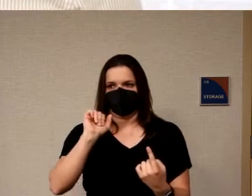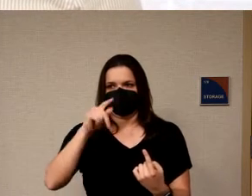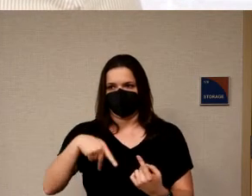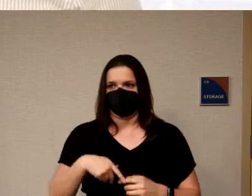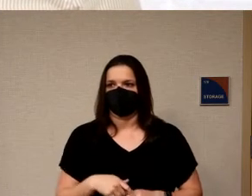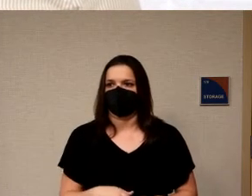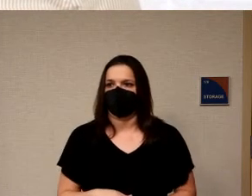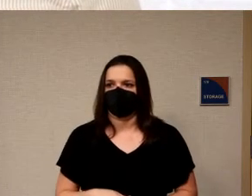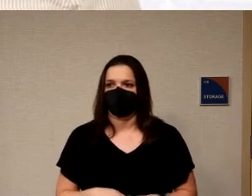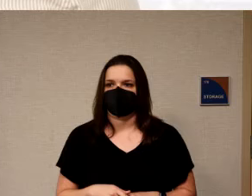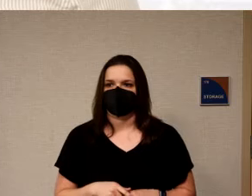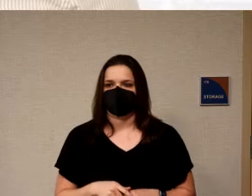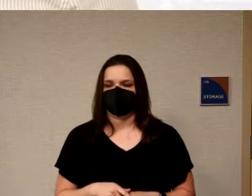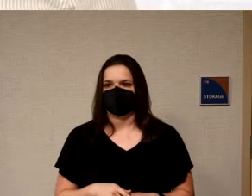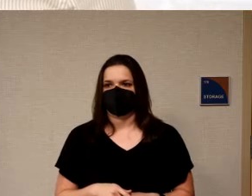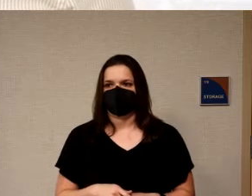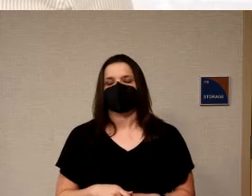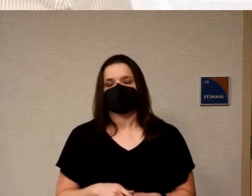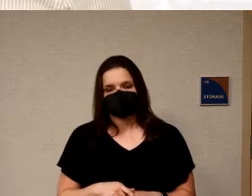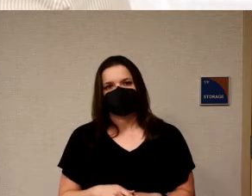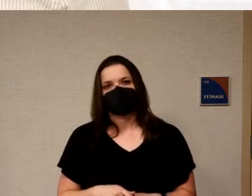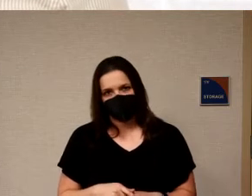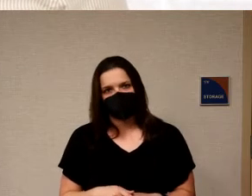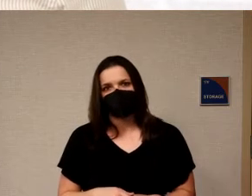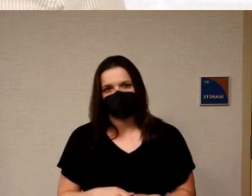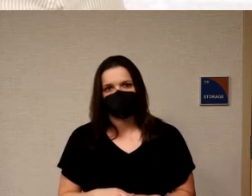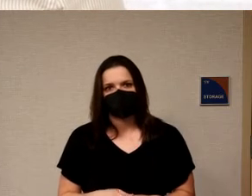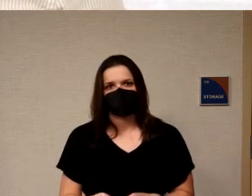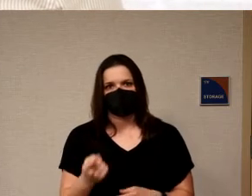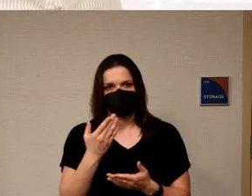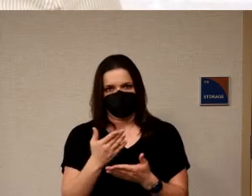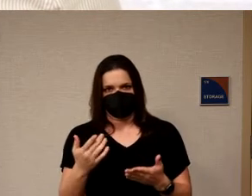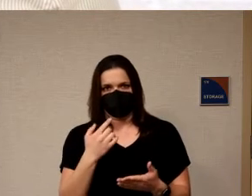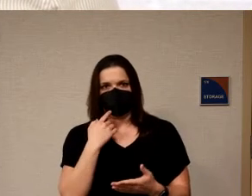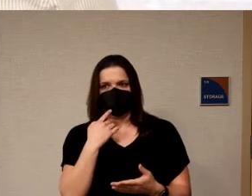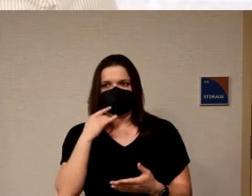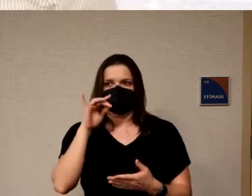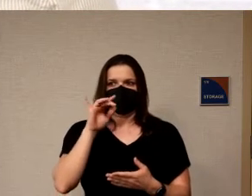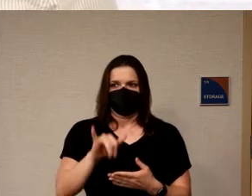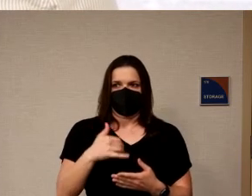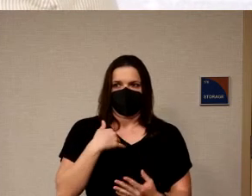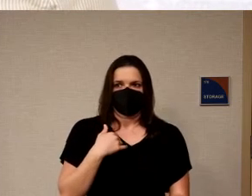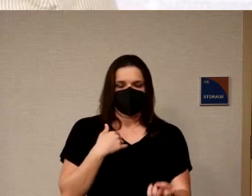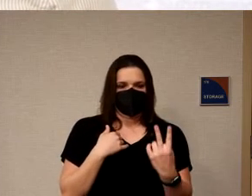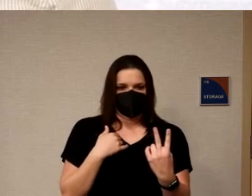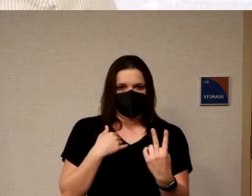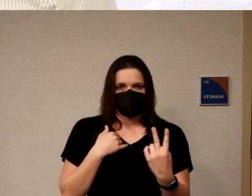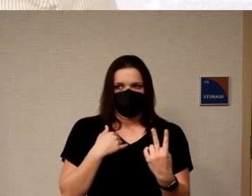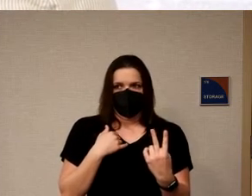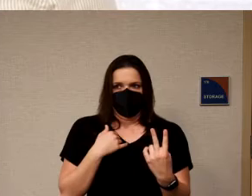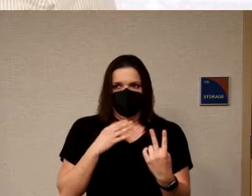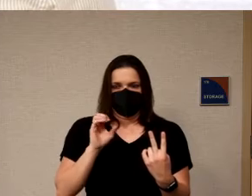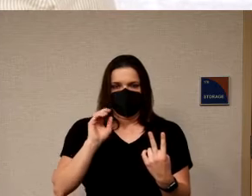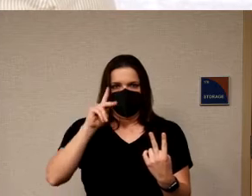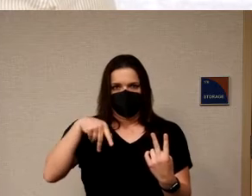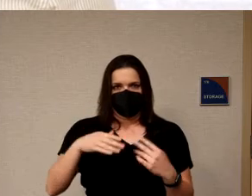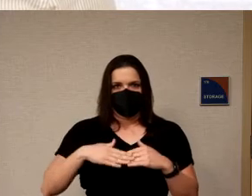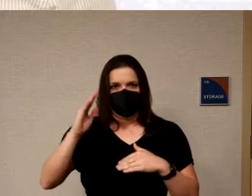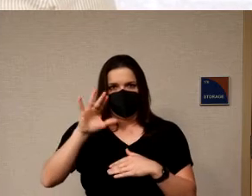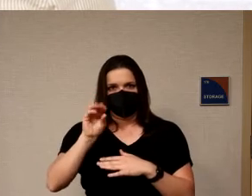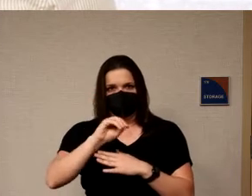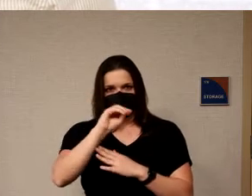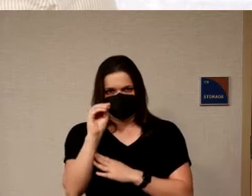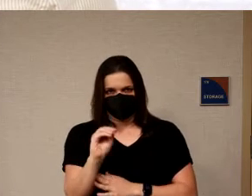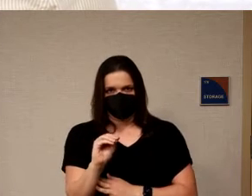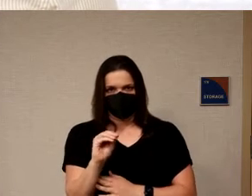Okay. Yeah. One thing I would say is that has 2, that has CVAP above